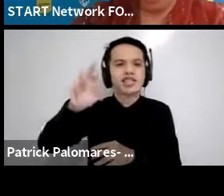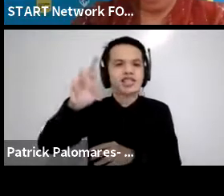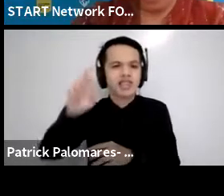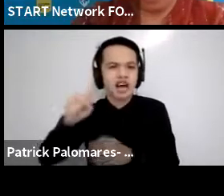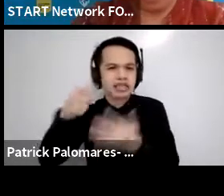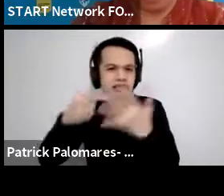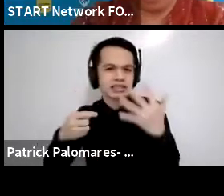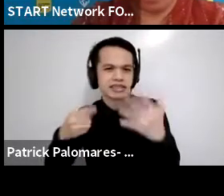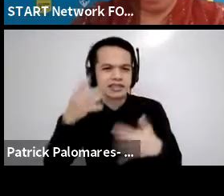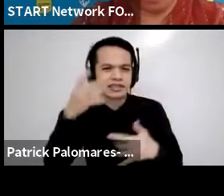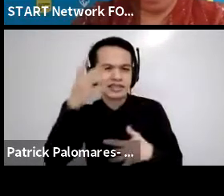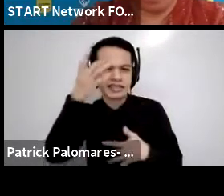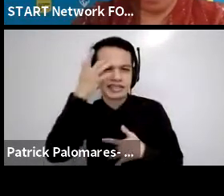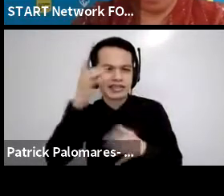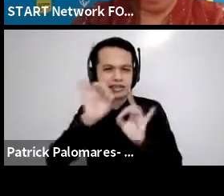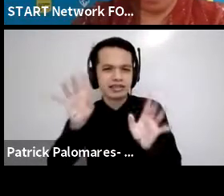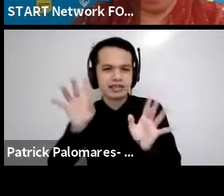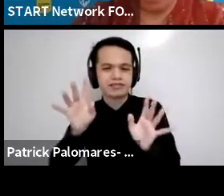as early as 2015,